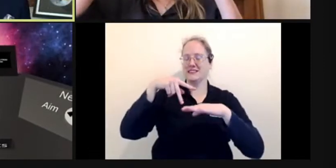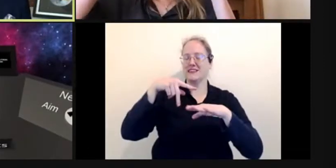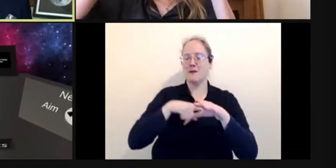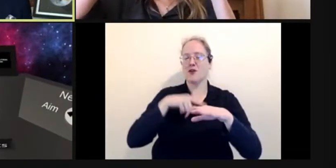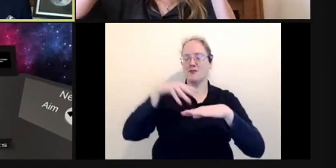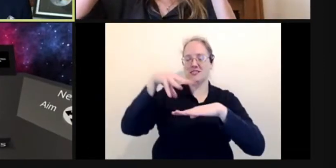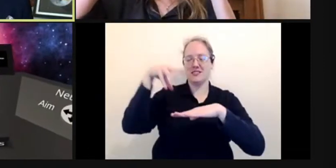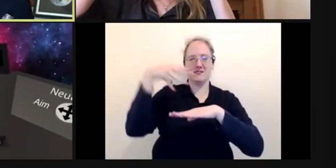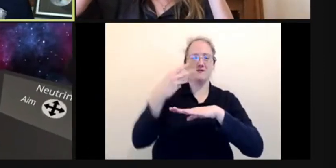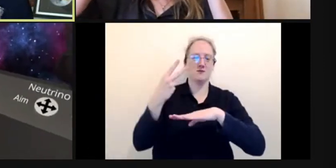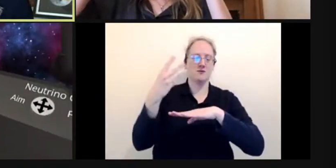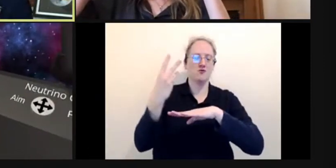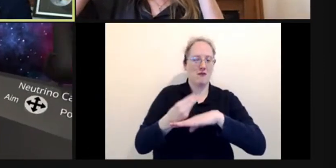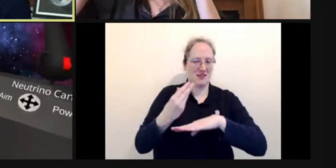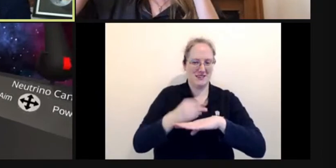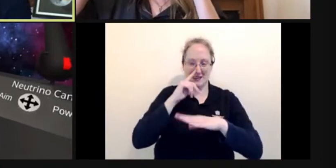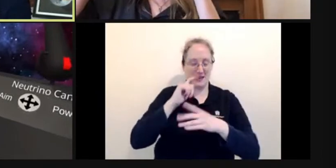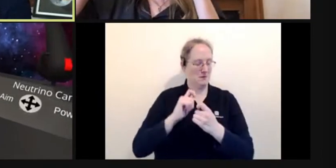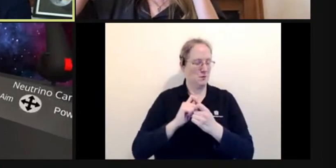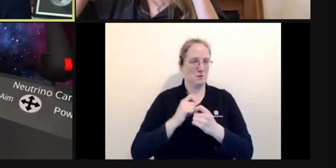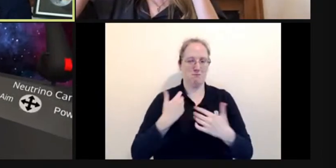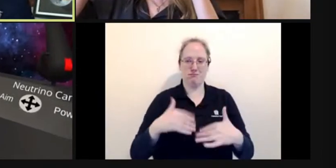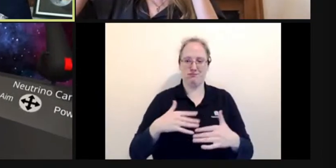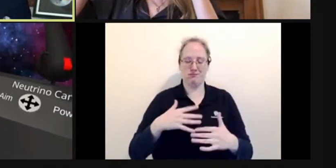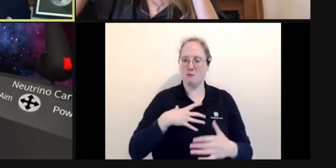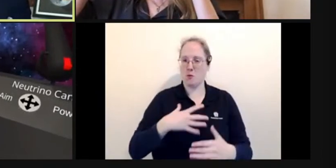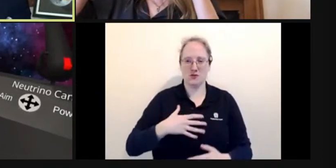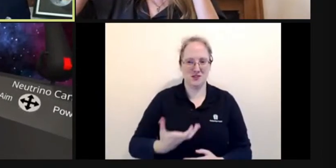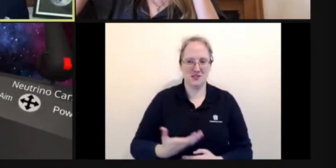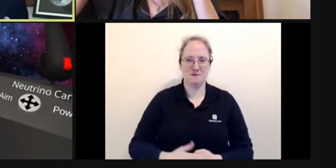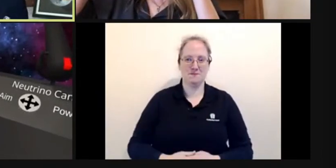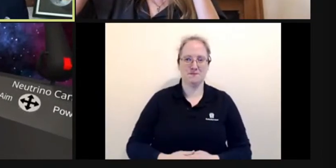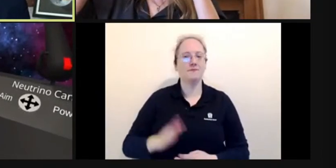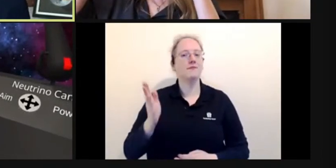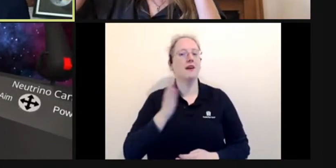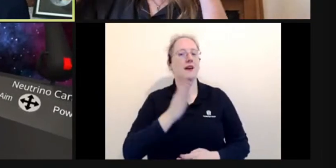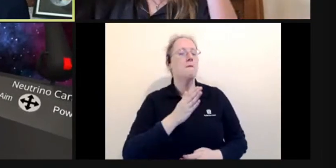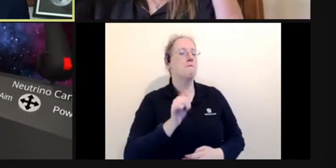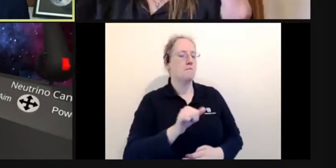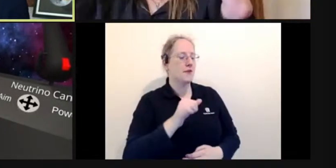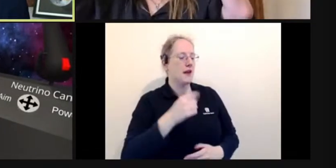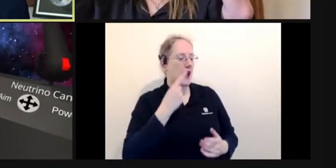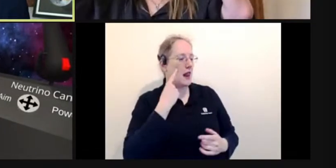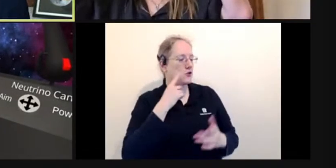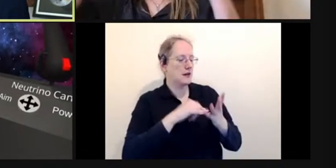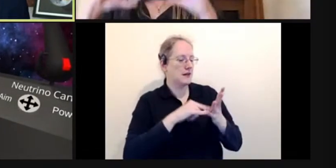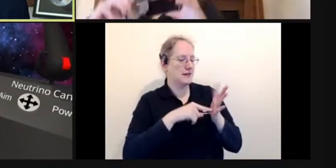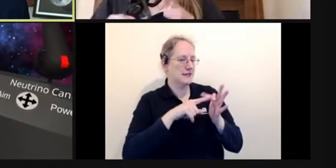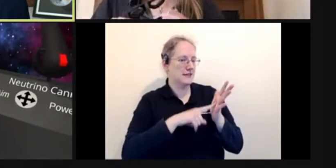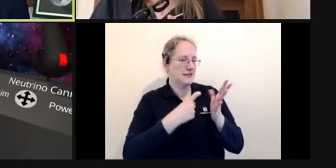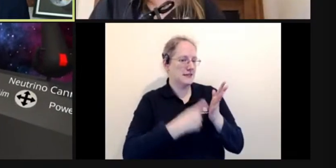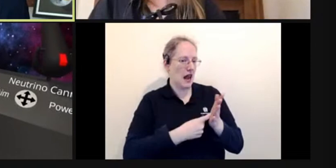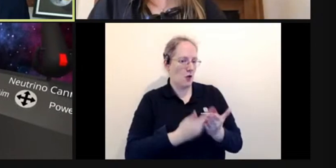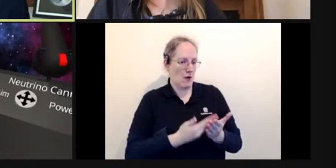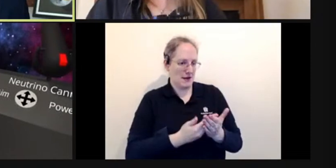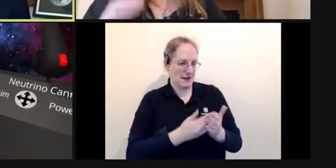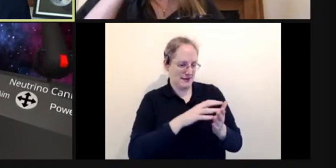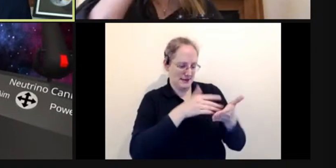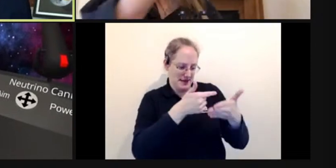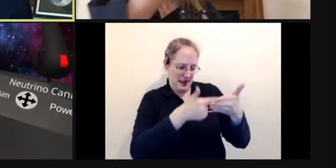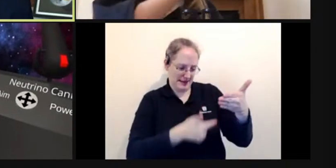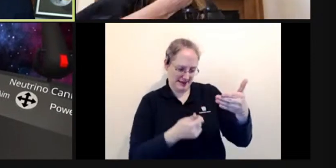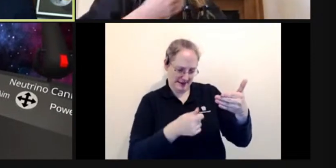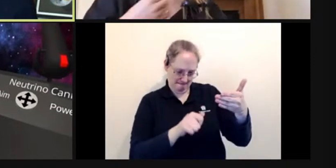Let's go back down to the stellar remnants. And you may have missed it, there's actually a third stage, even smaller,